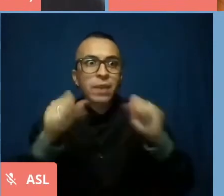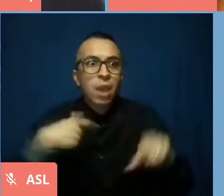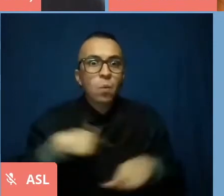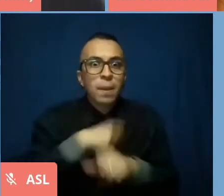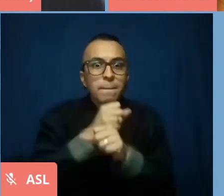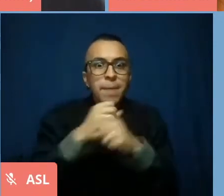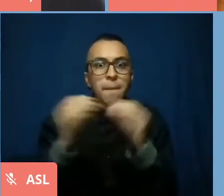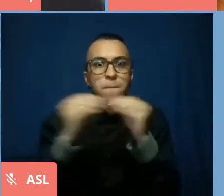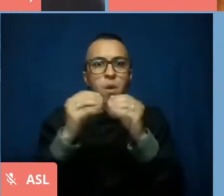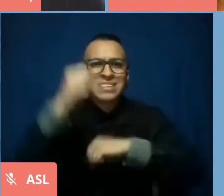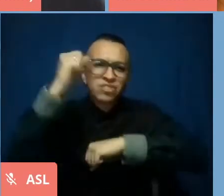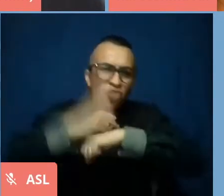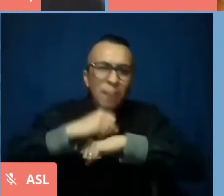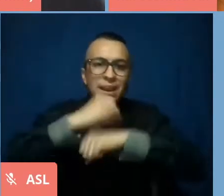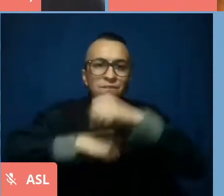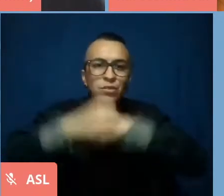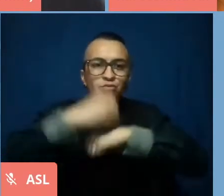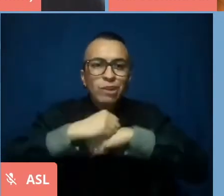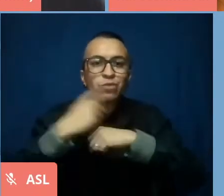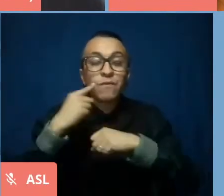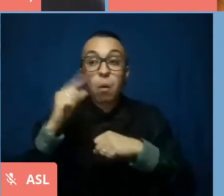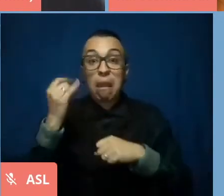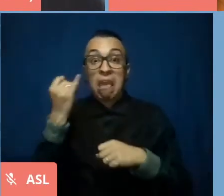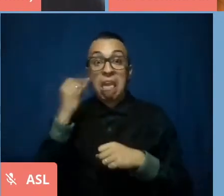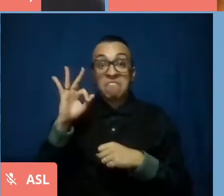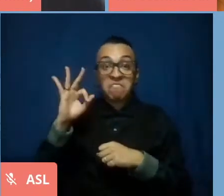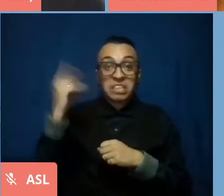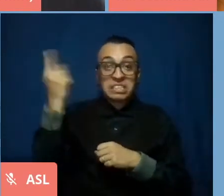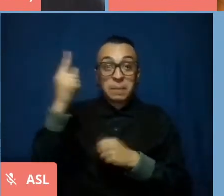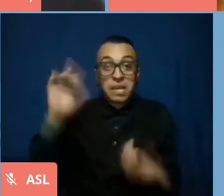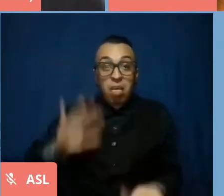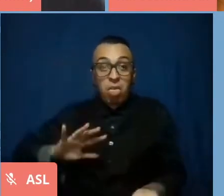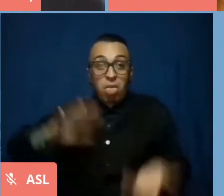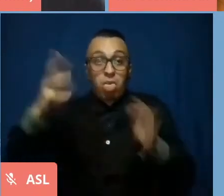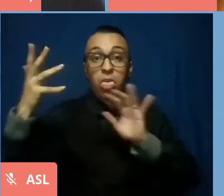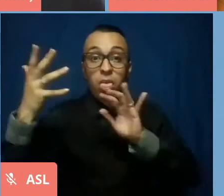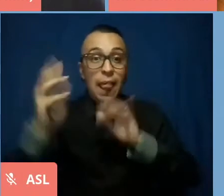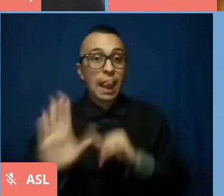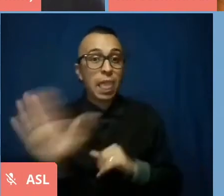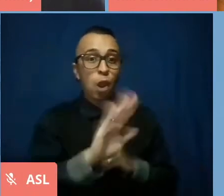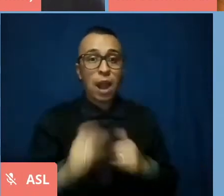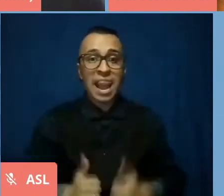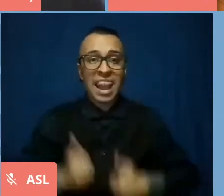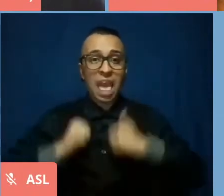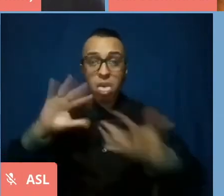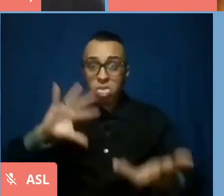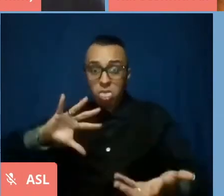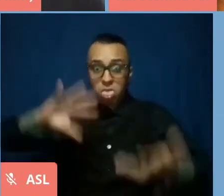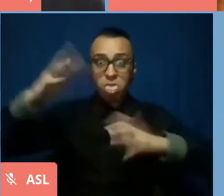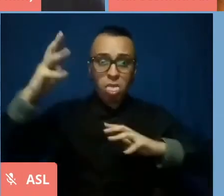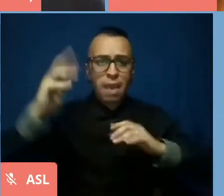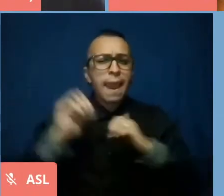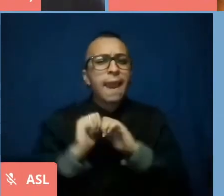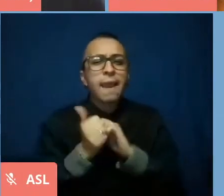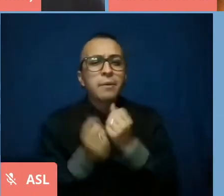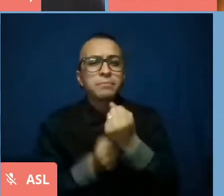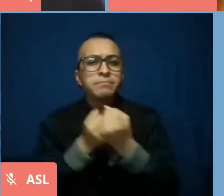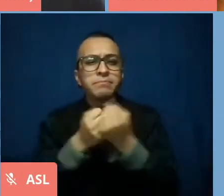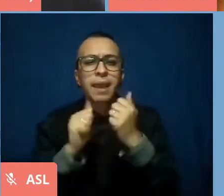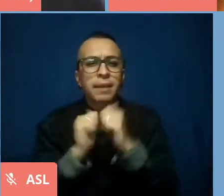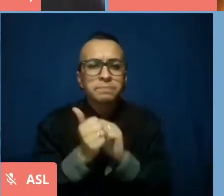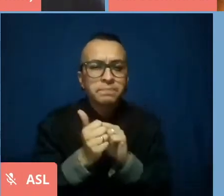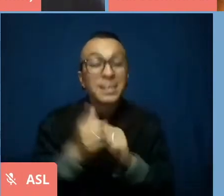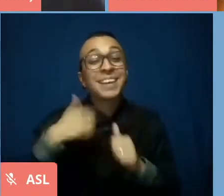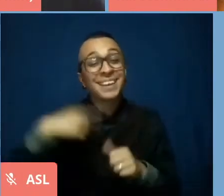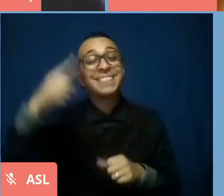solid infrastructure for when things are upended for people's lives. And I think that having a